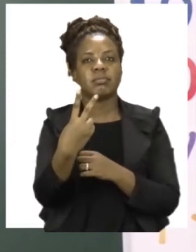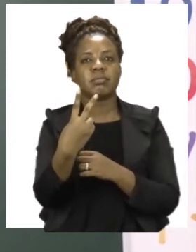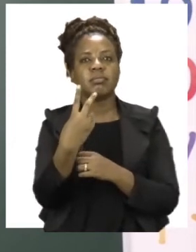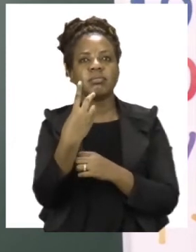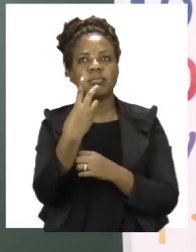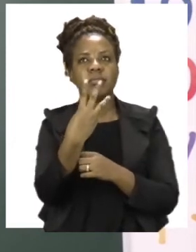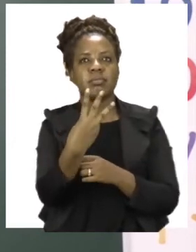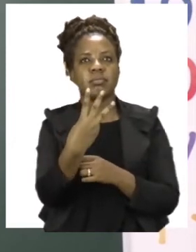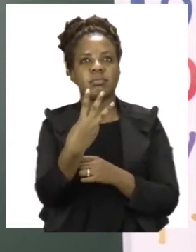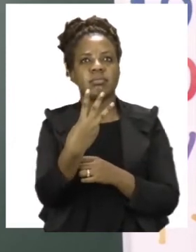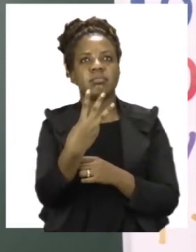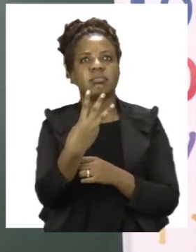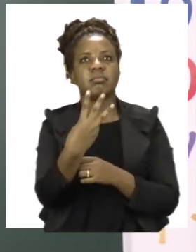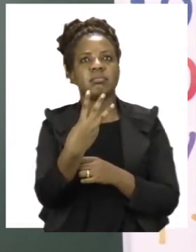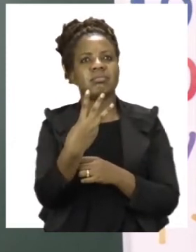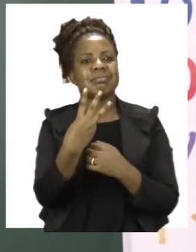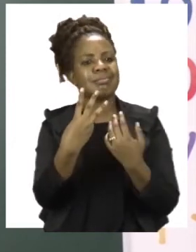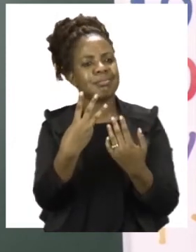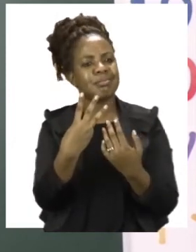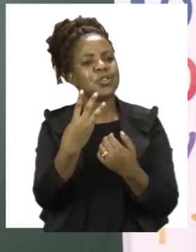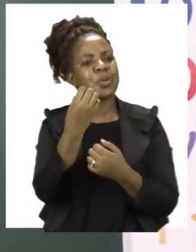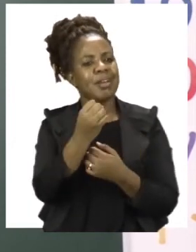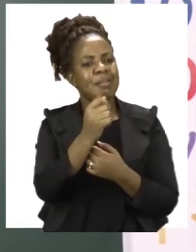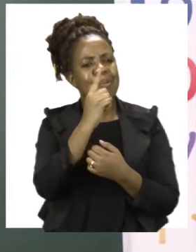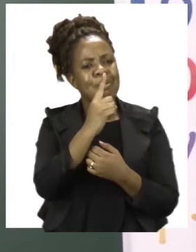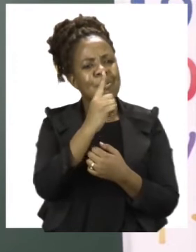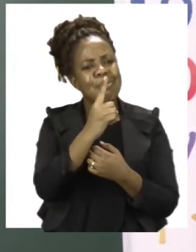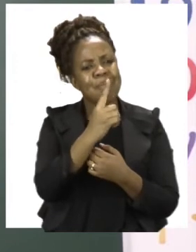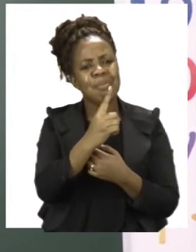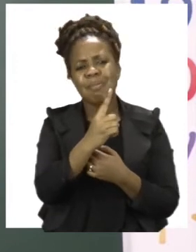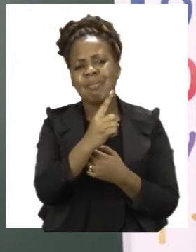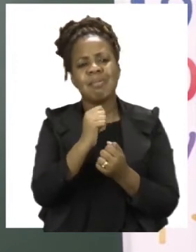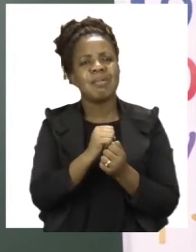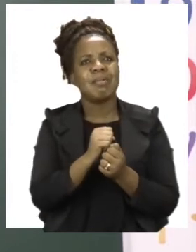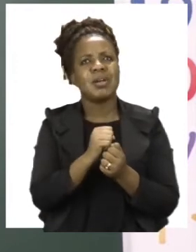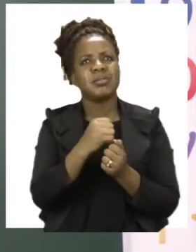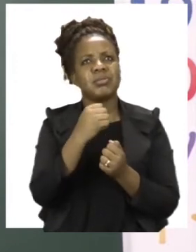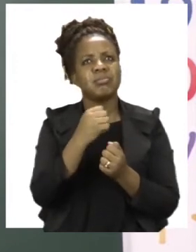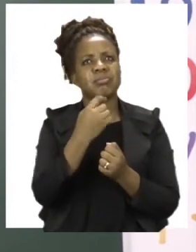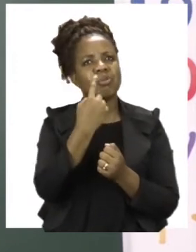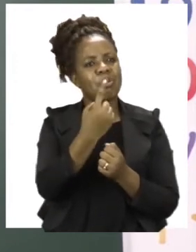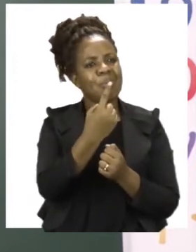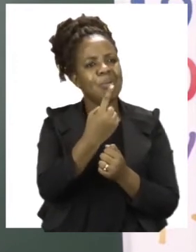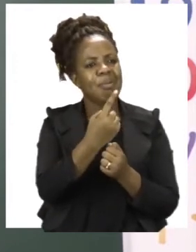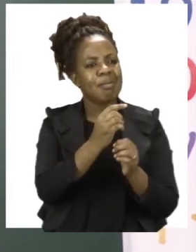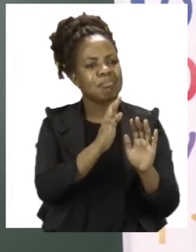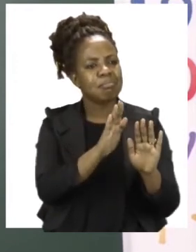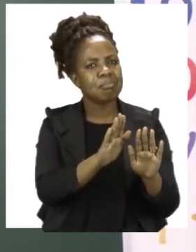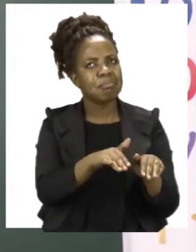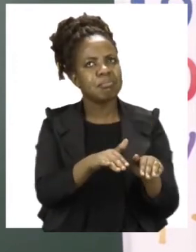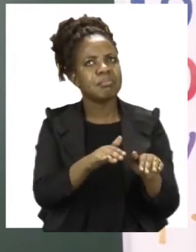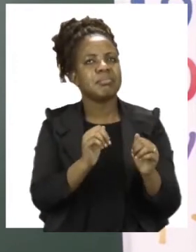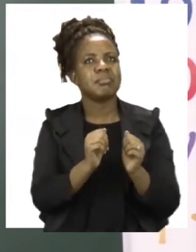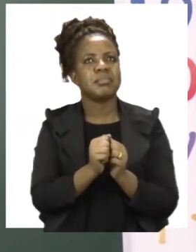2, 3. But there's one that is left. Now the one that is left, boys and